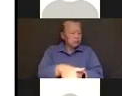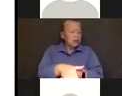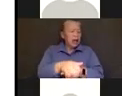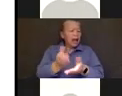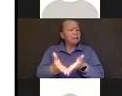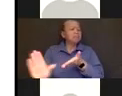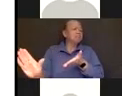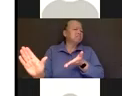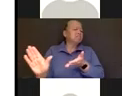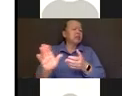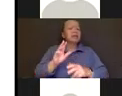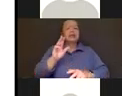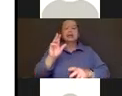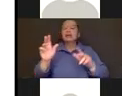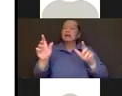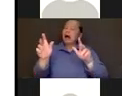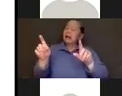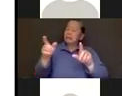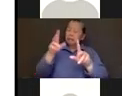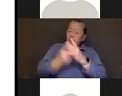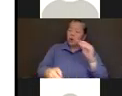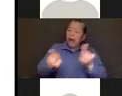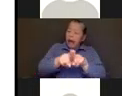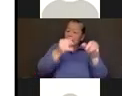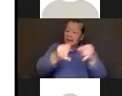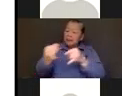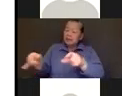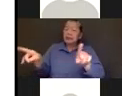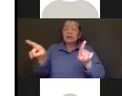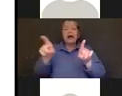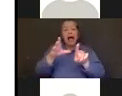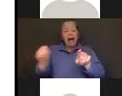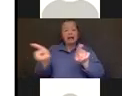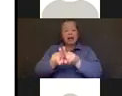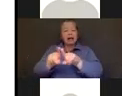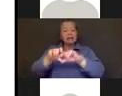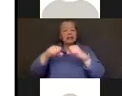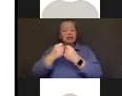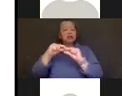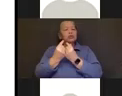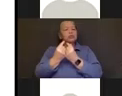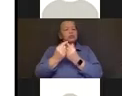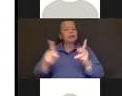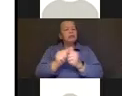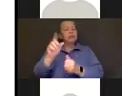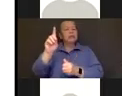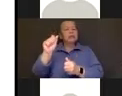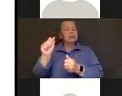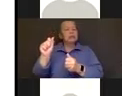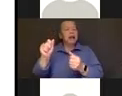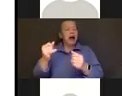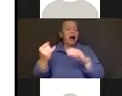as individuals and as a social group. People with disabilities have been isolated,